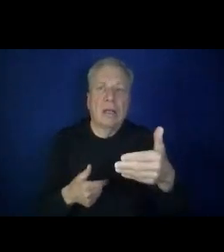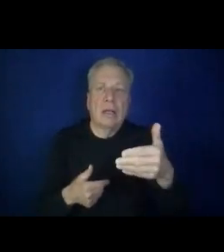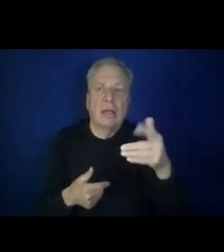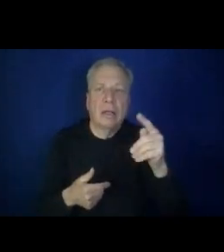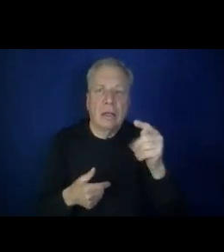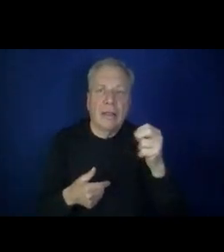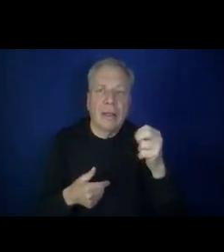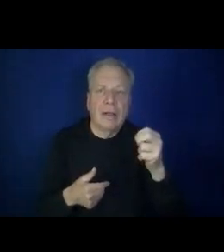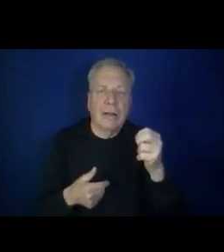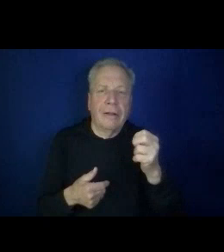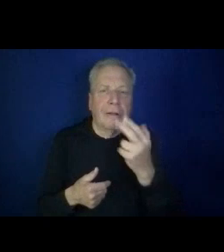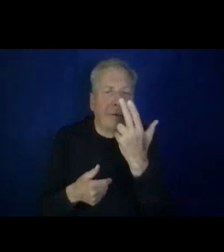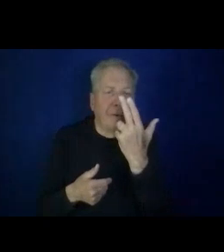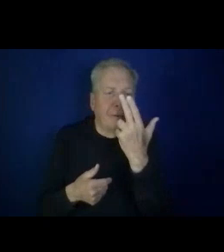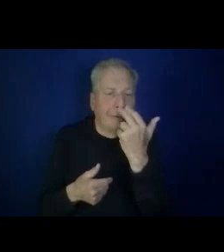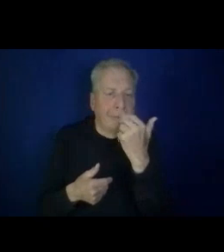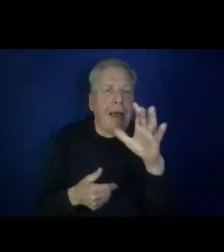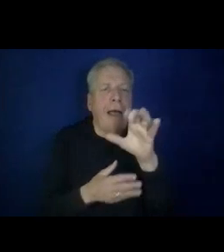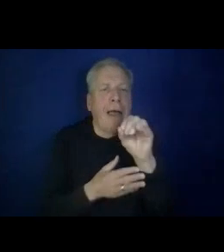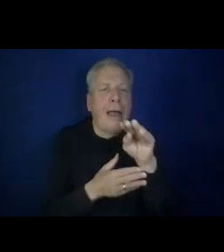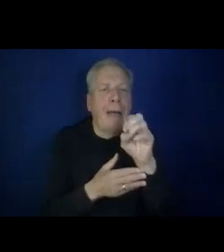be.